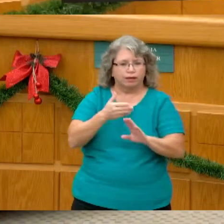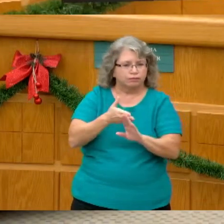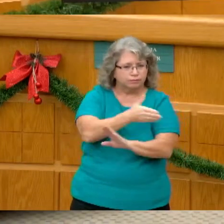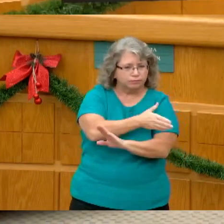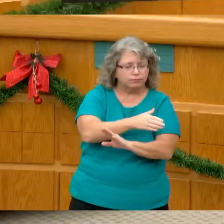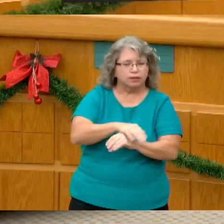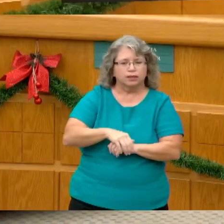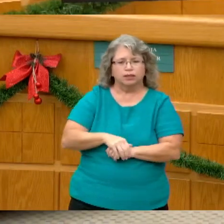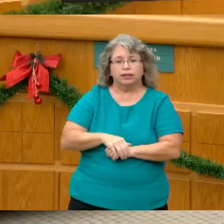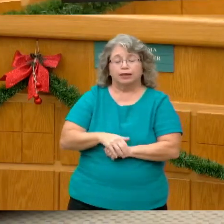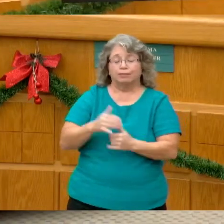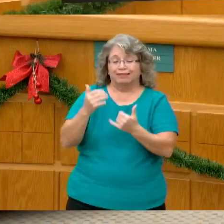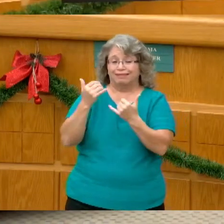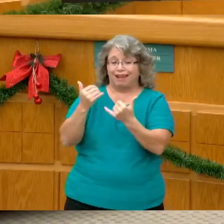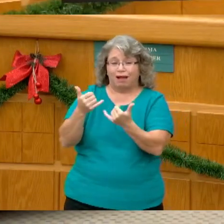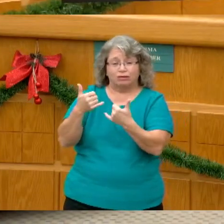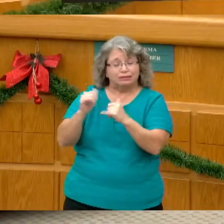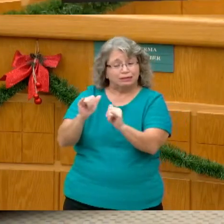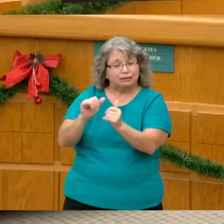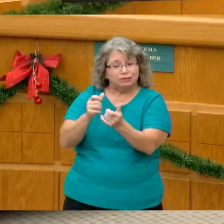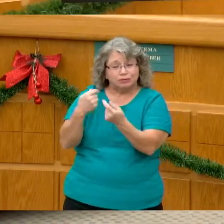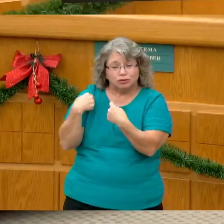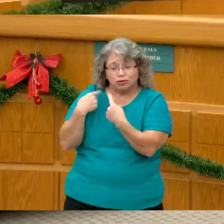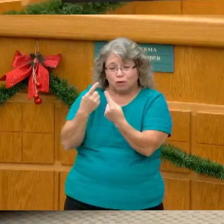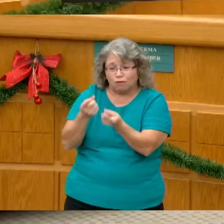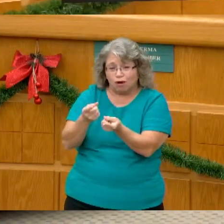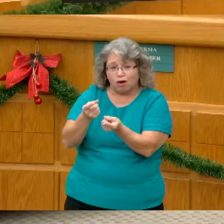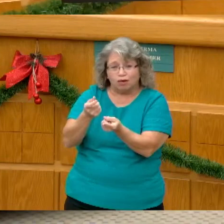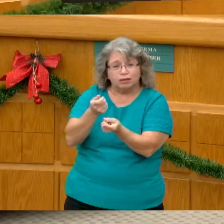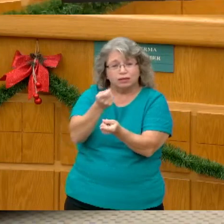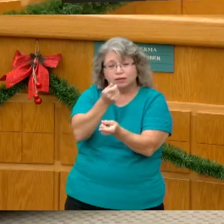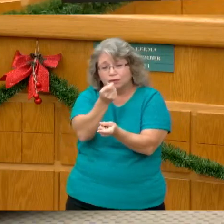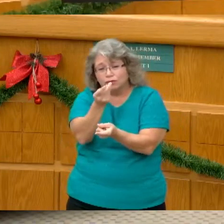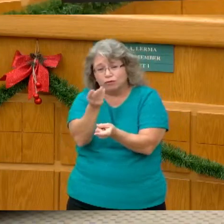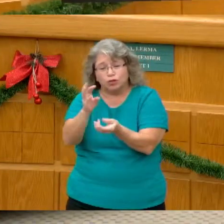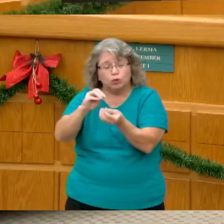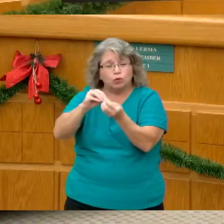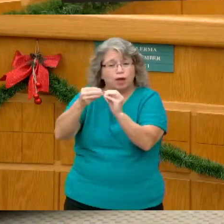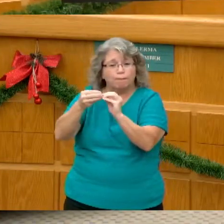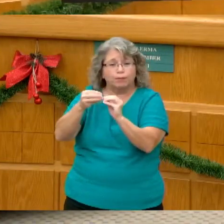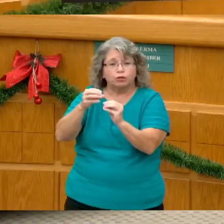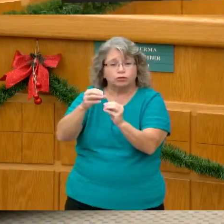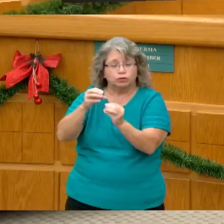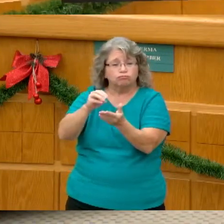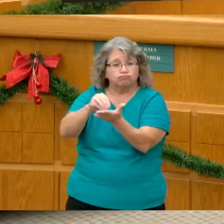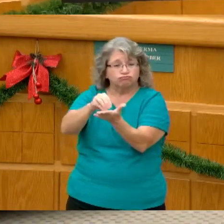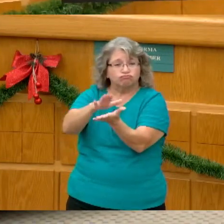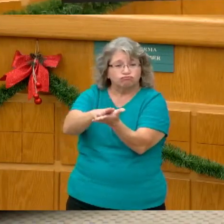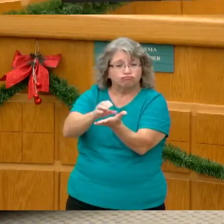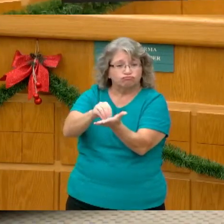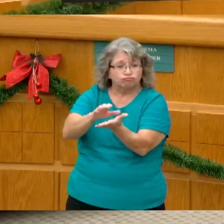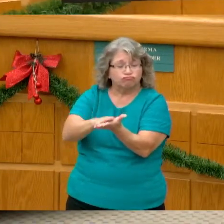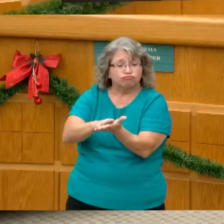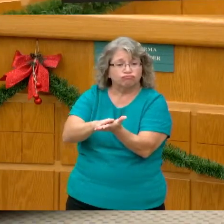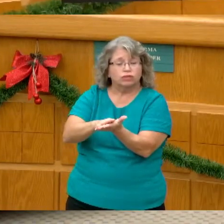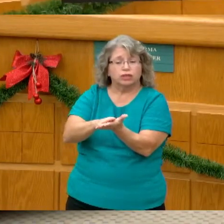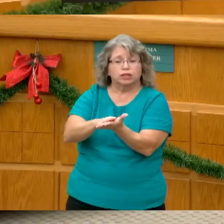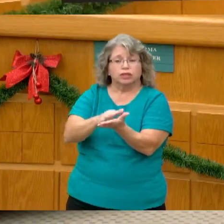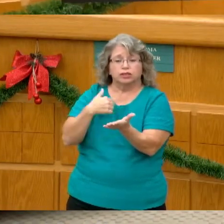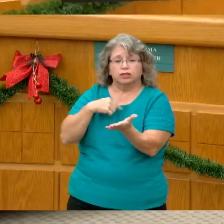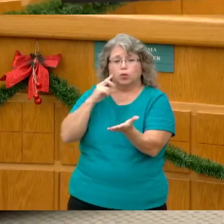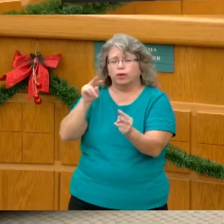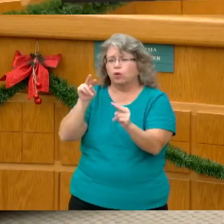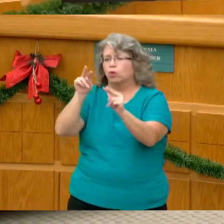cases so far documented to date makes it difficult to estimate that. So we're still looking at other countries and seeing, hey, what are y'all